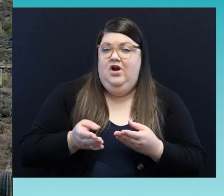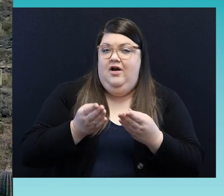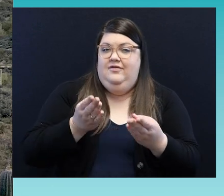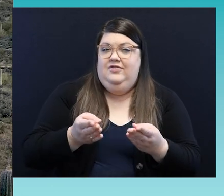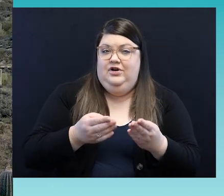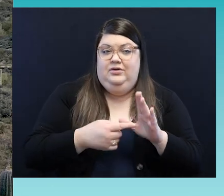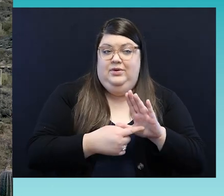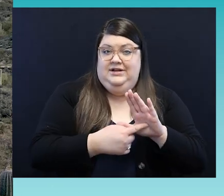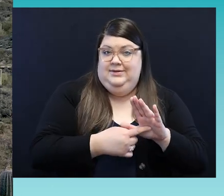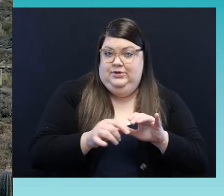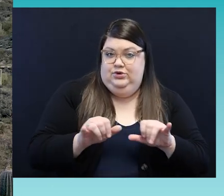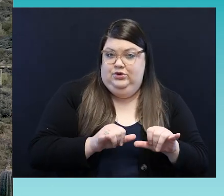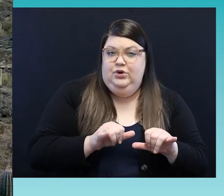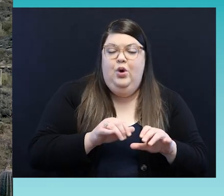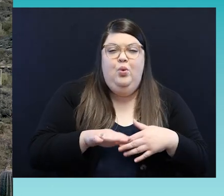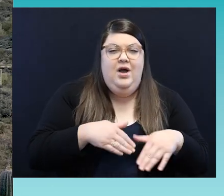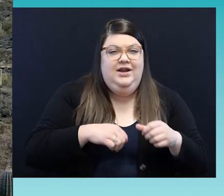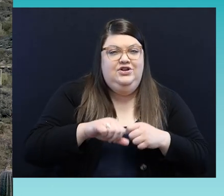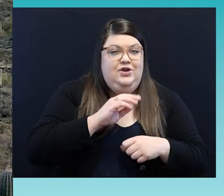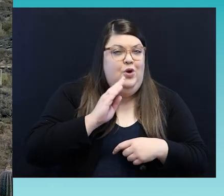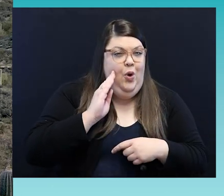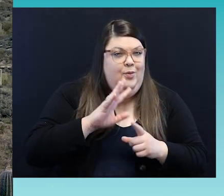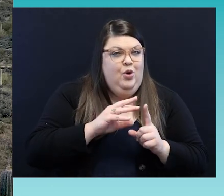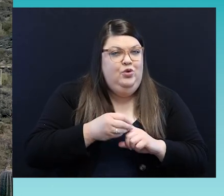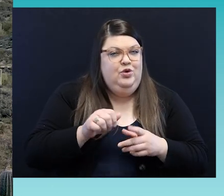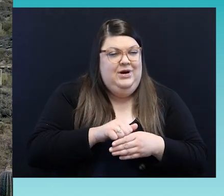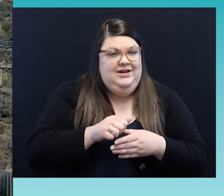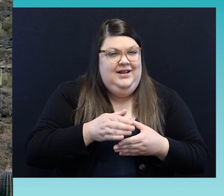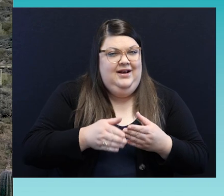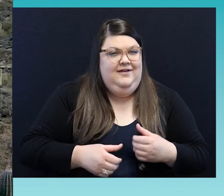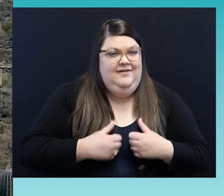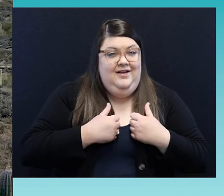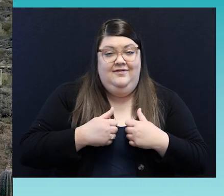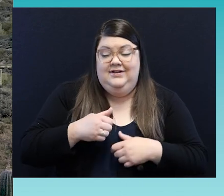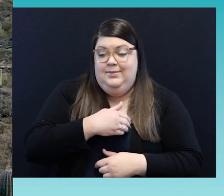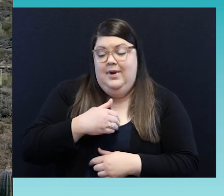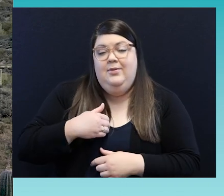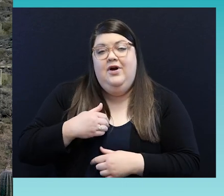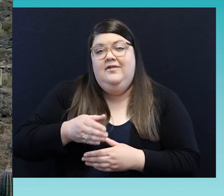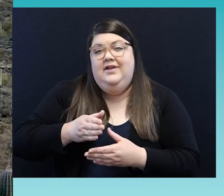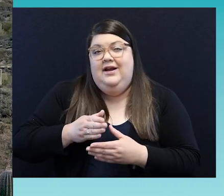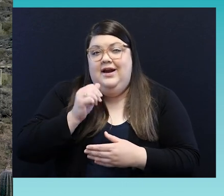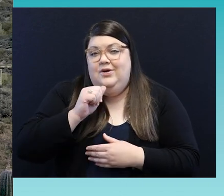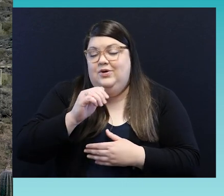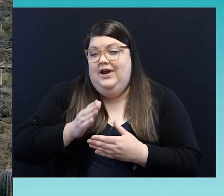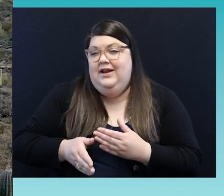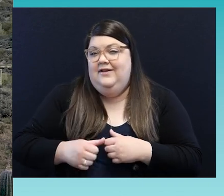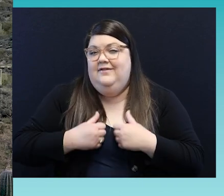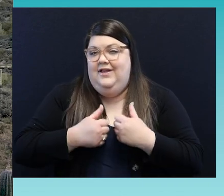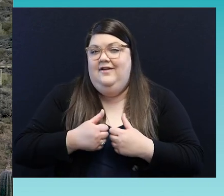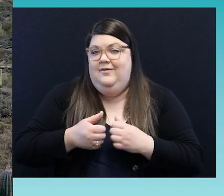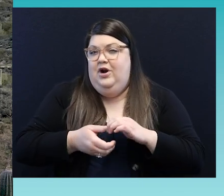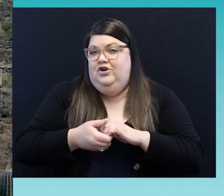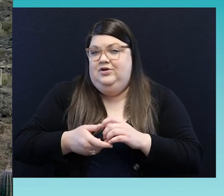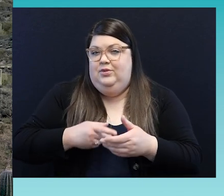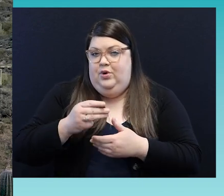our exhibit, Walking Each Other Home, Cultural Practices at the End of Life. As a member of the Arizona End of Life Care Partnership Program, over the